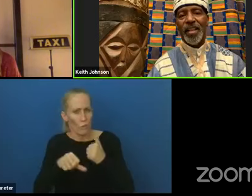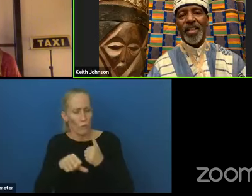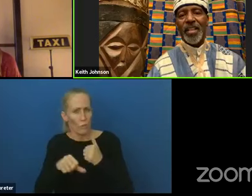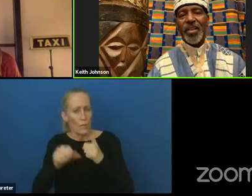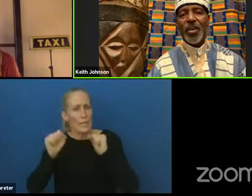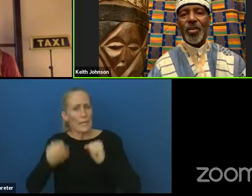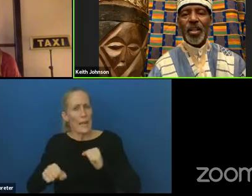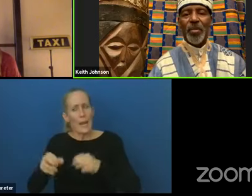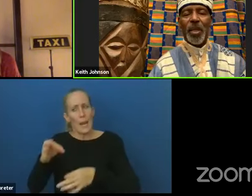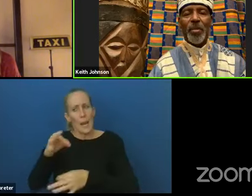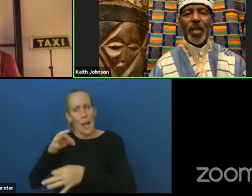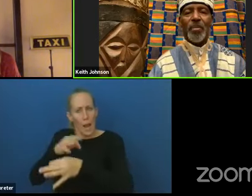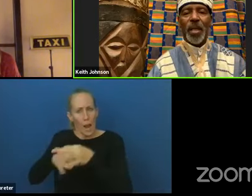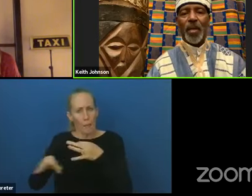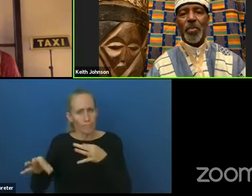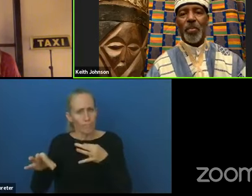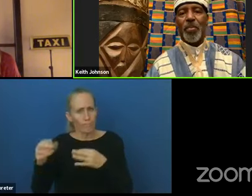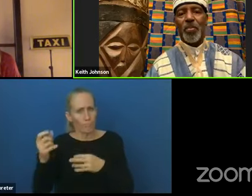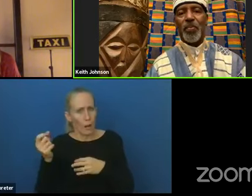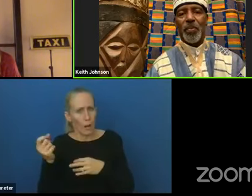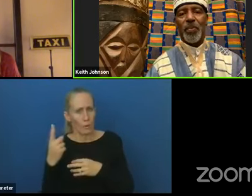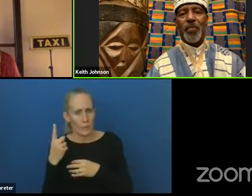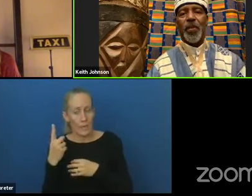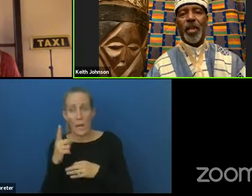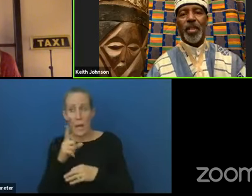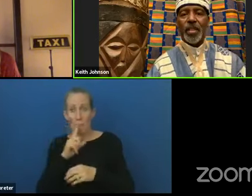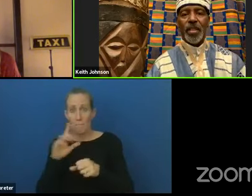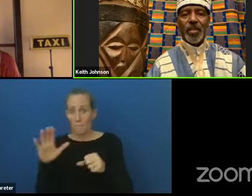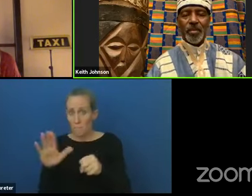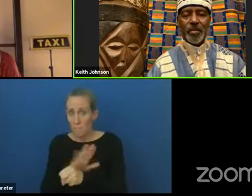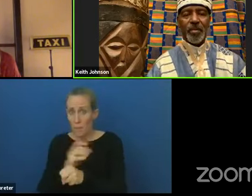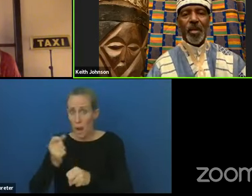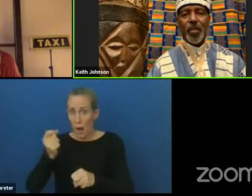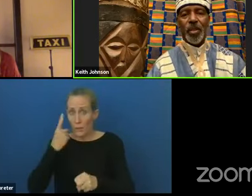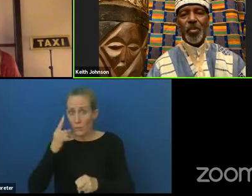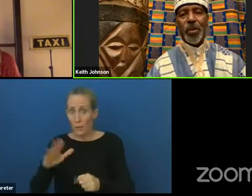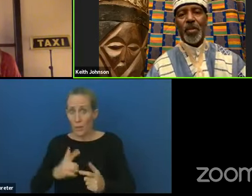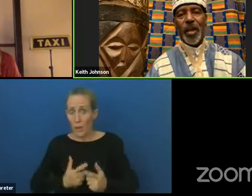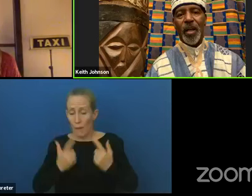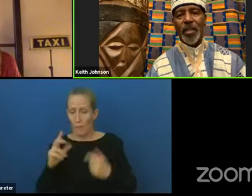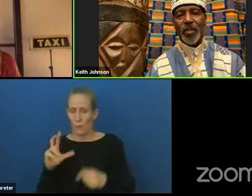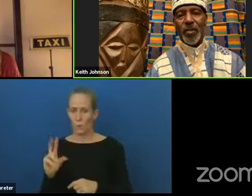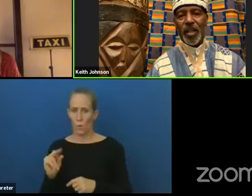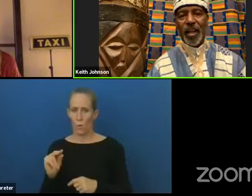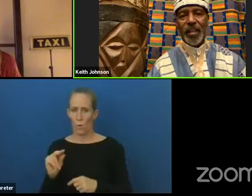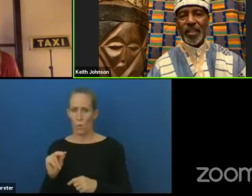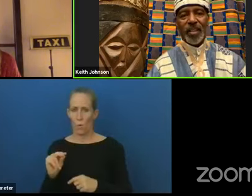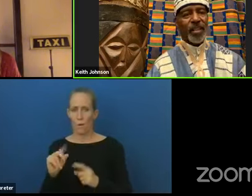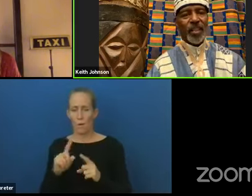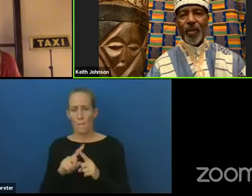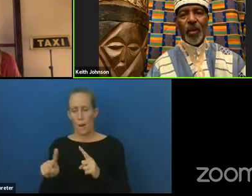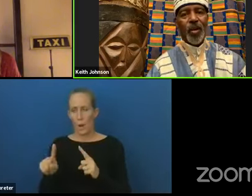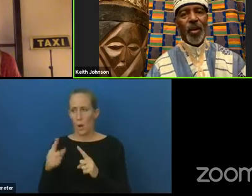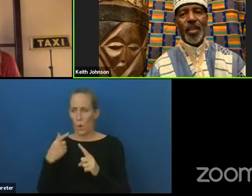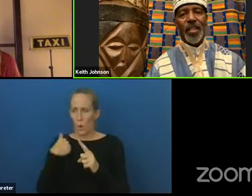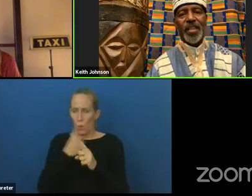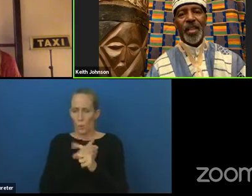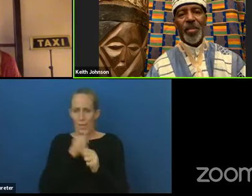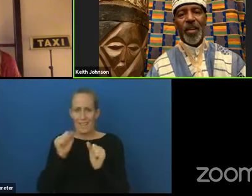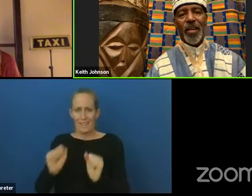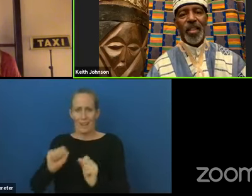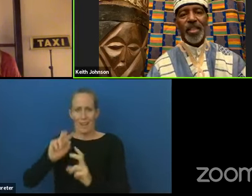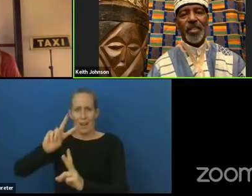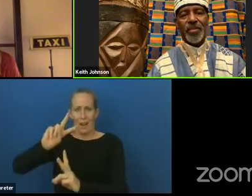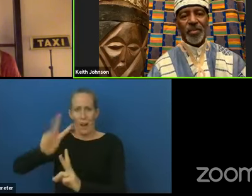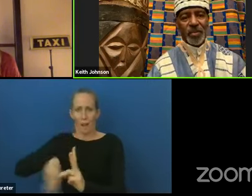that, you know, they may be a bigger foot, but when you put them on, you realize we're going in the